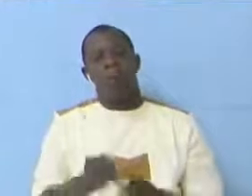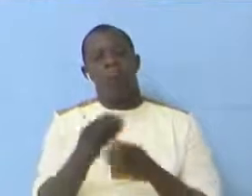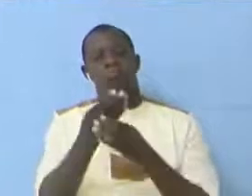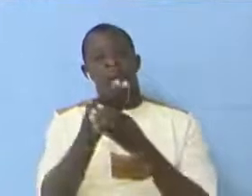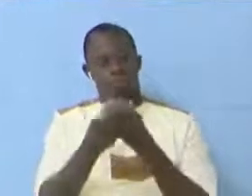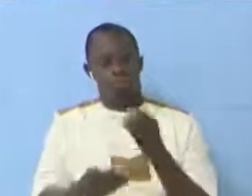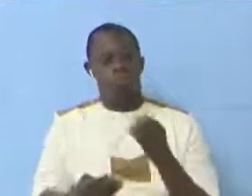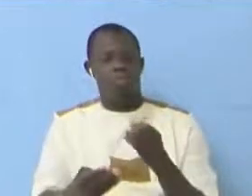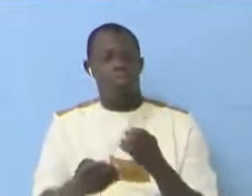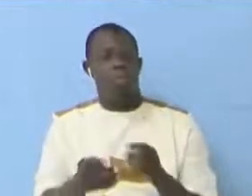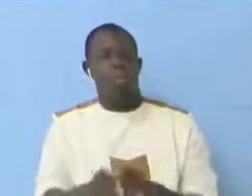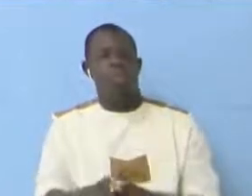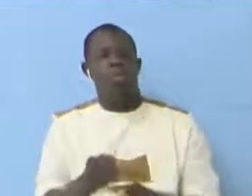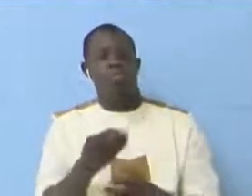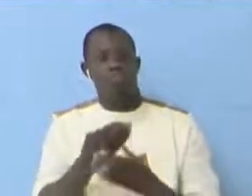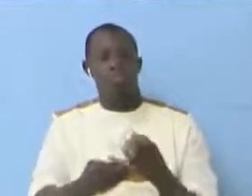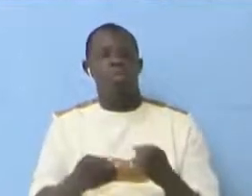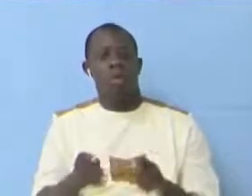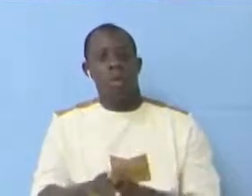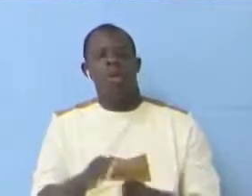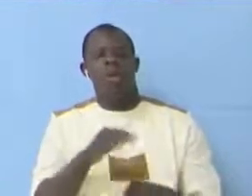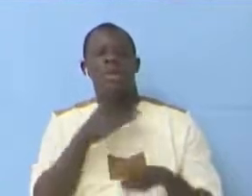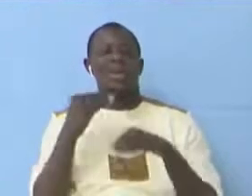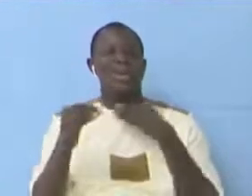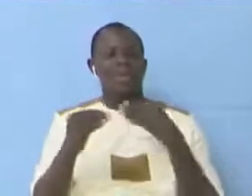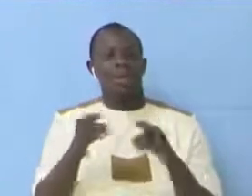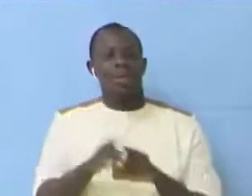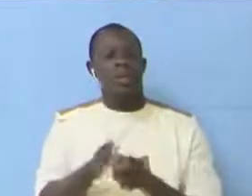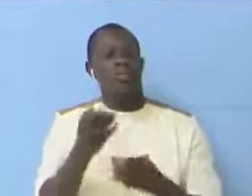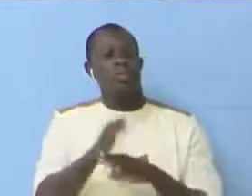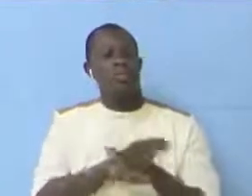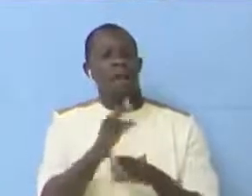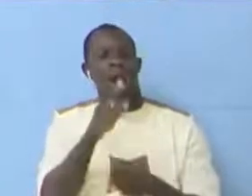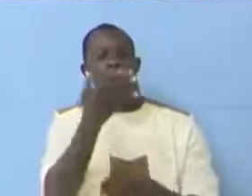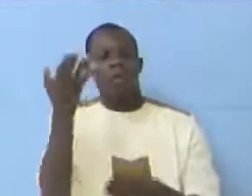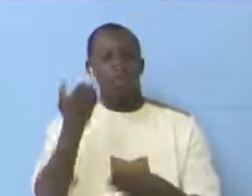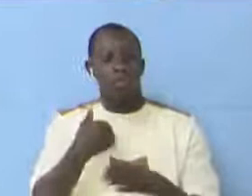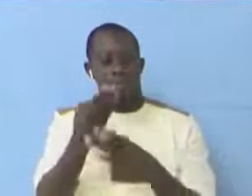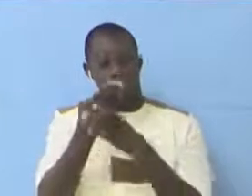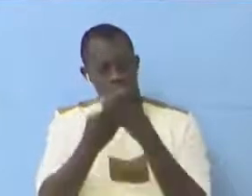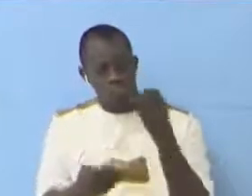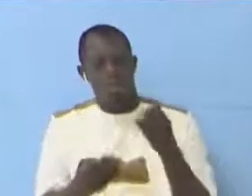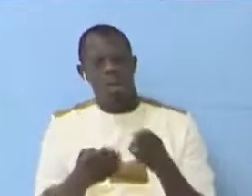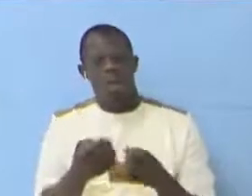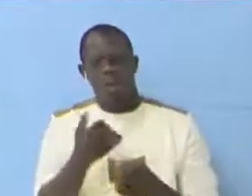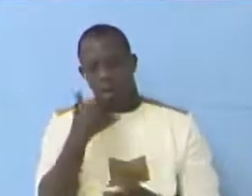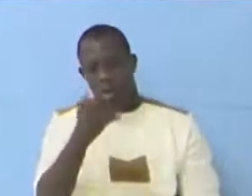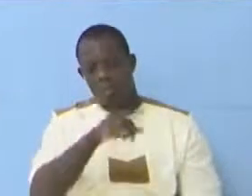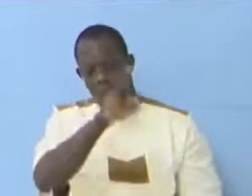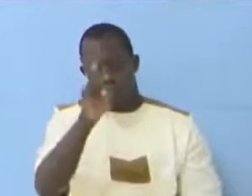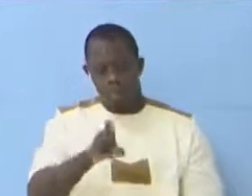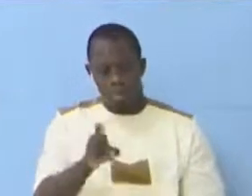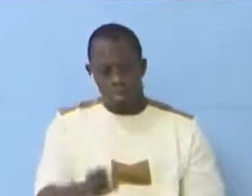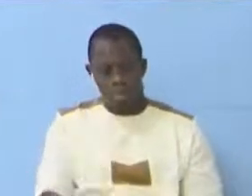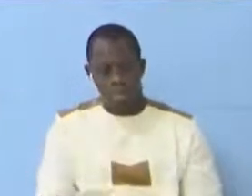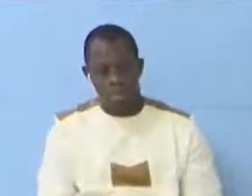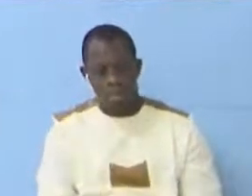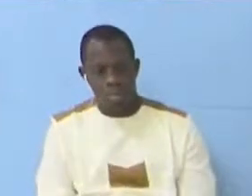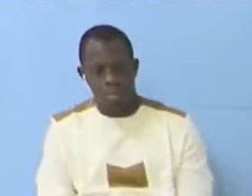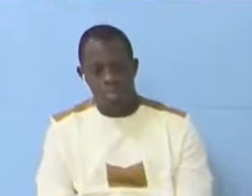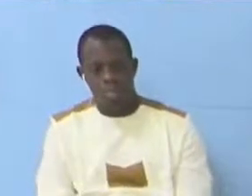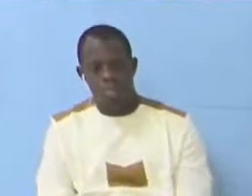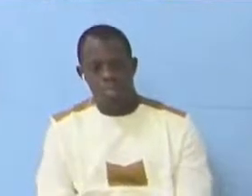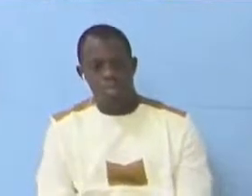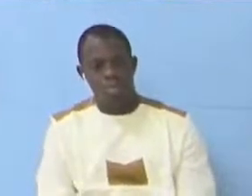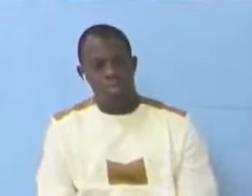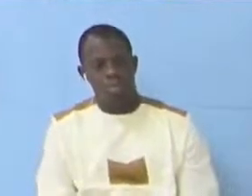escaped the slaughter? Ci juroom fukki tour yi ak benn yi nga xam ne moom nga fi joxe ñii ñan ñoo rëcca